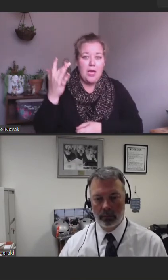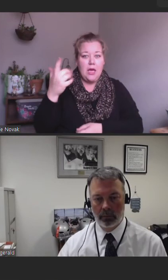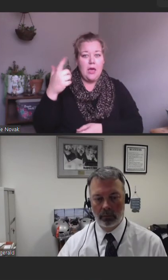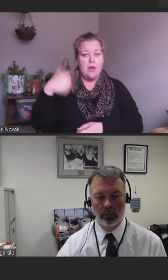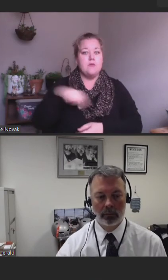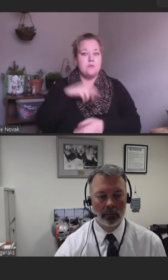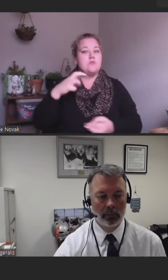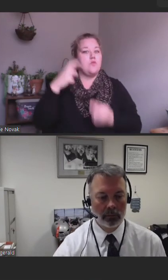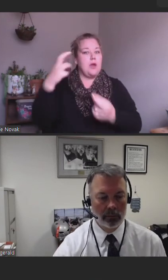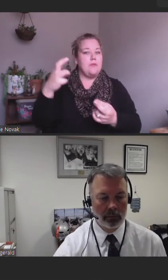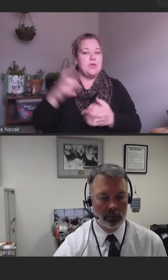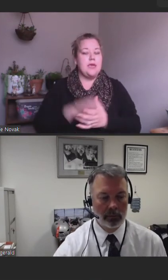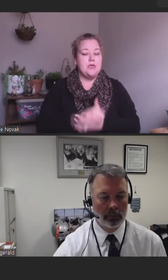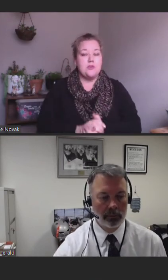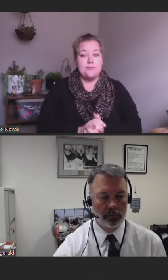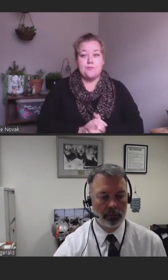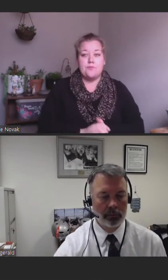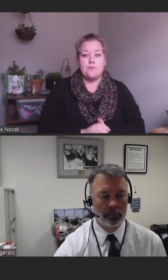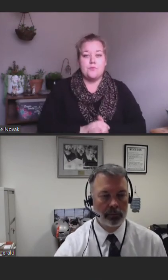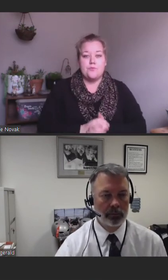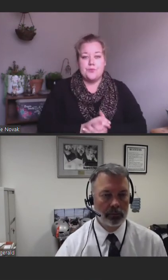from today's conversation.